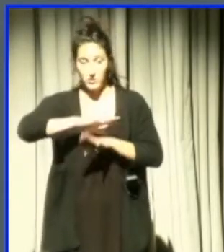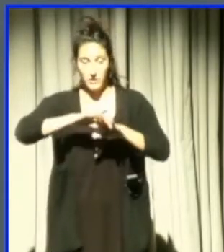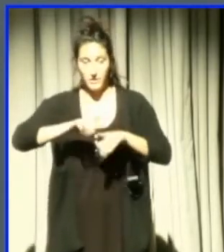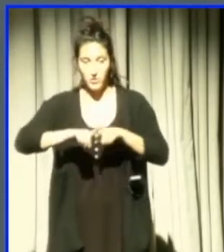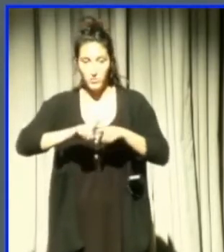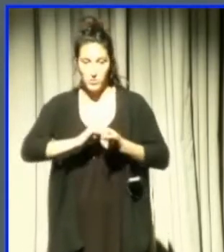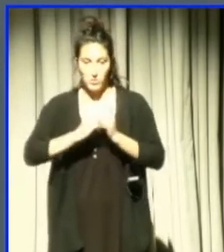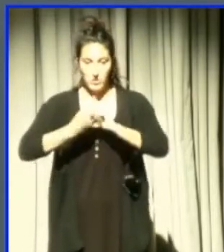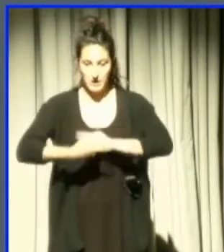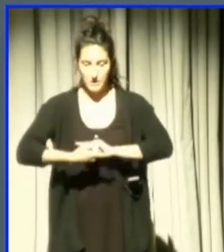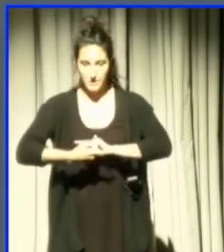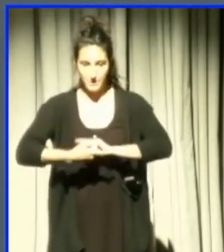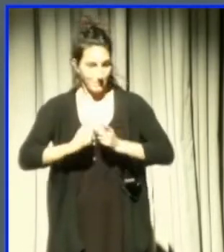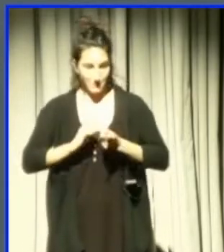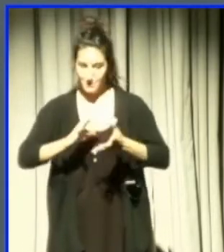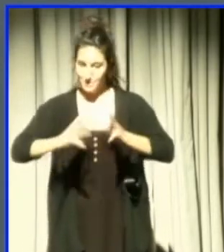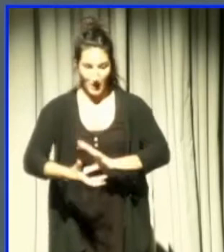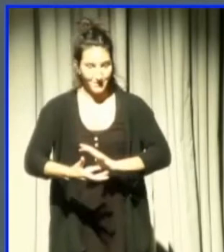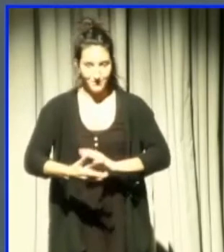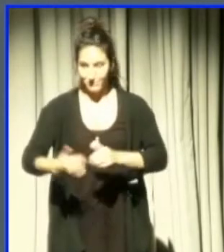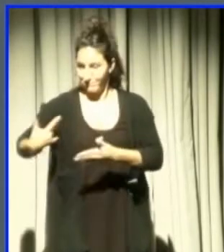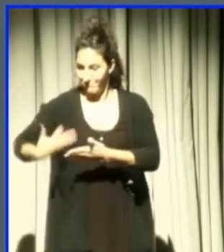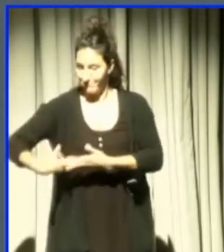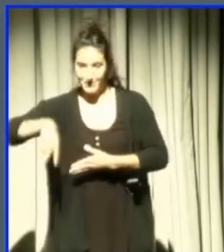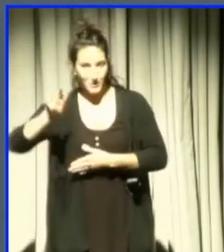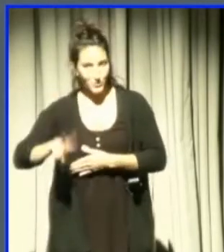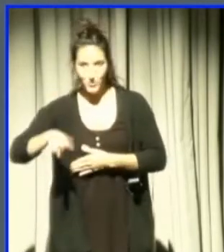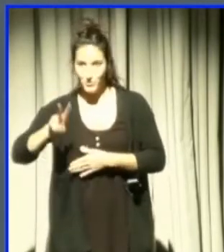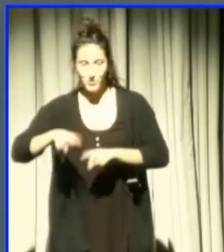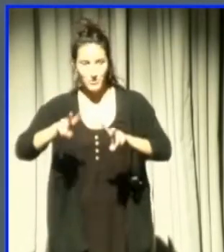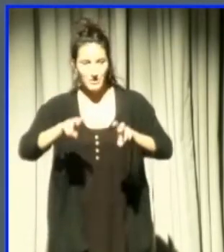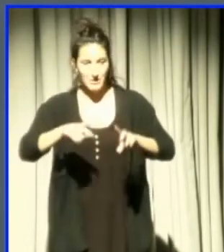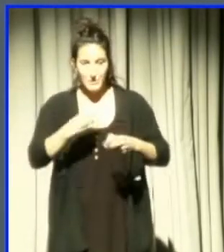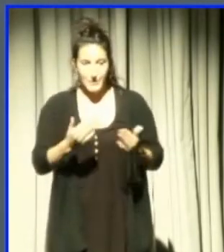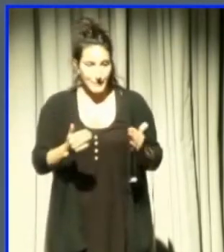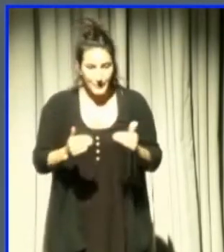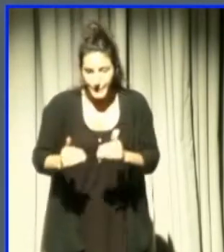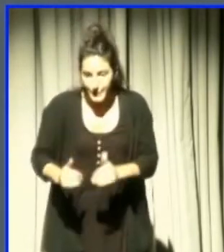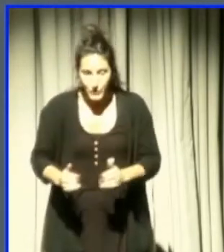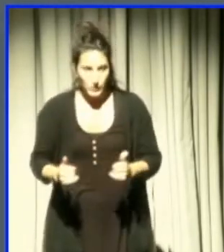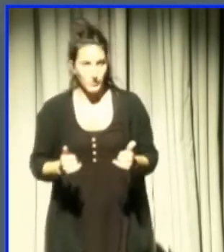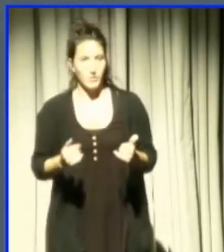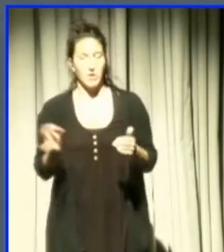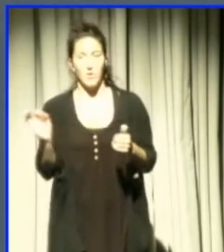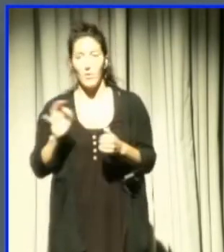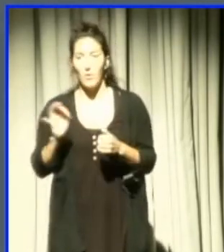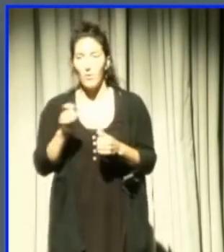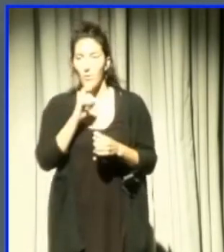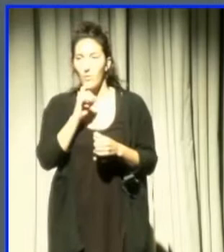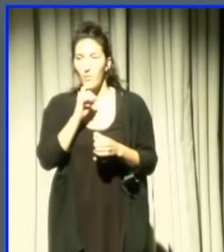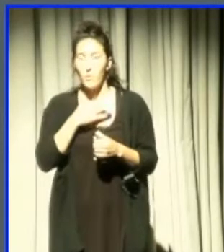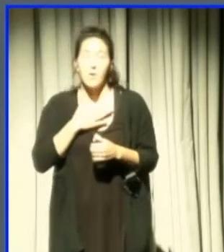we conceptualize scarcity, or what as I like it to define, rarity and